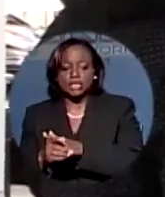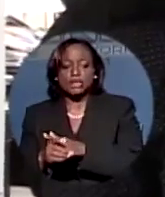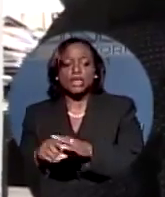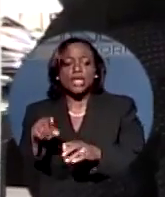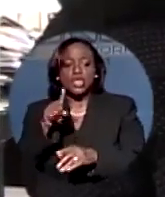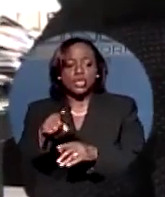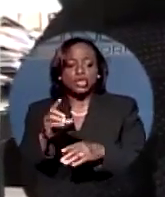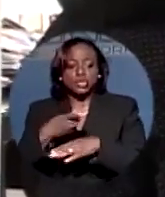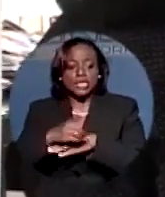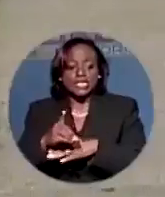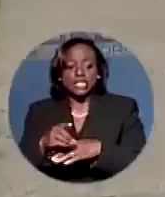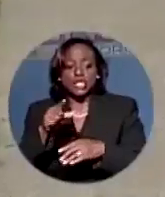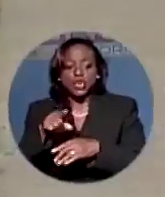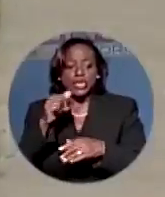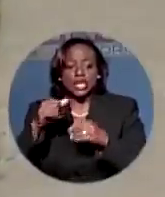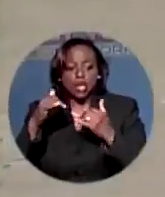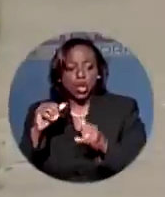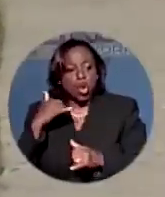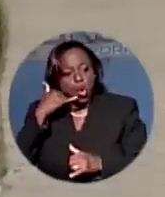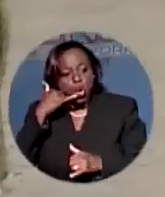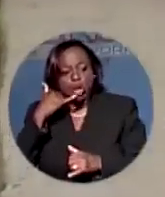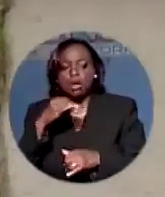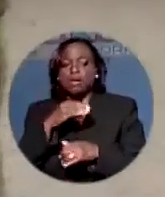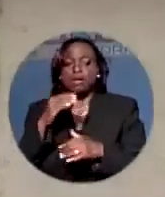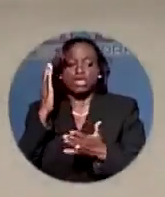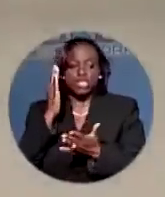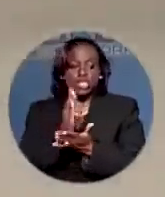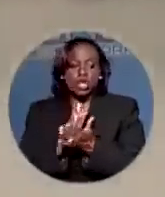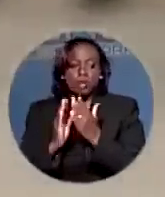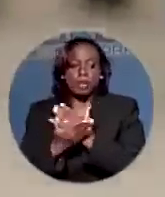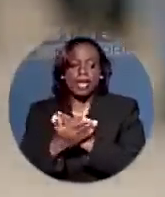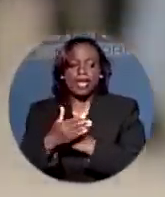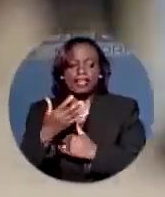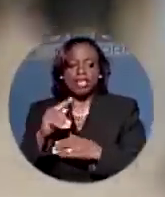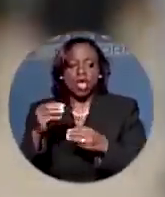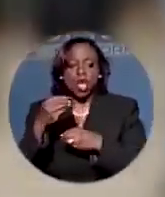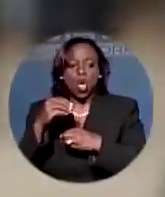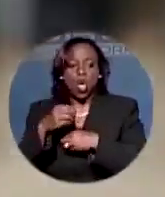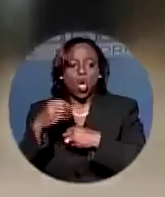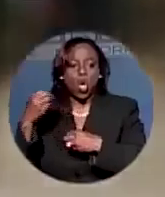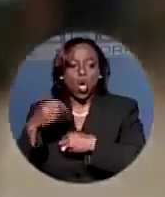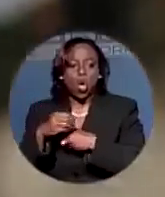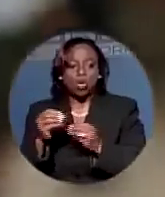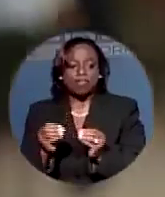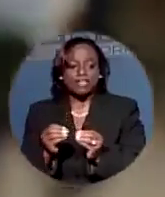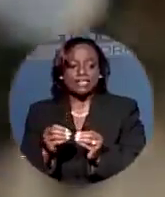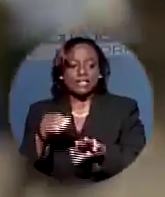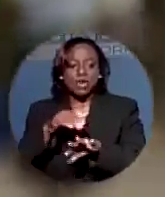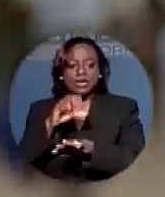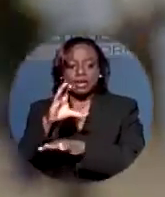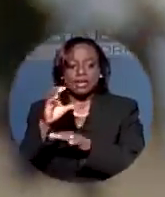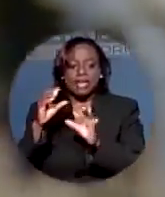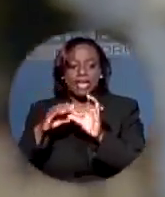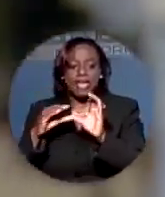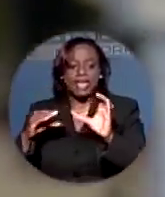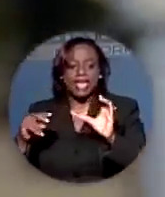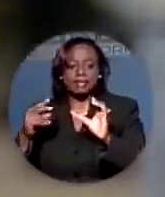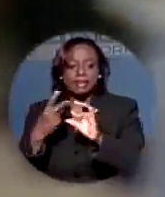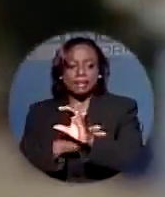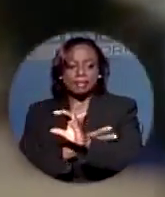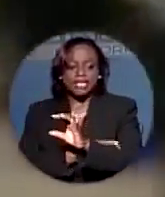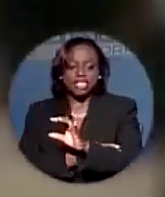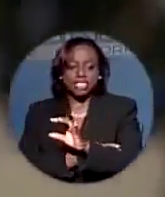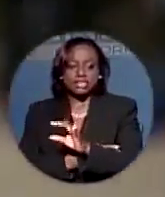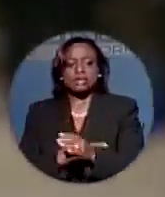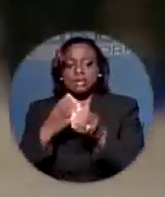or stop by their office on Cable Beach. Currently, children from infant to teenagers are battling heart disease in the Bahamas, and many of them are